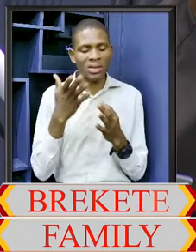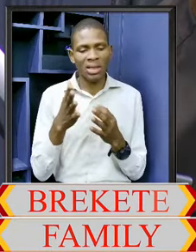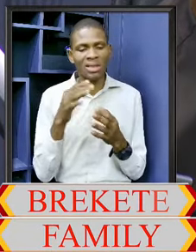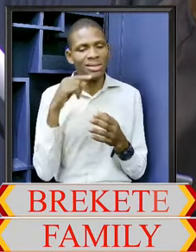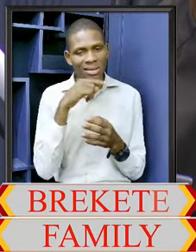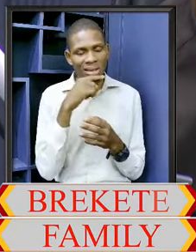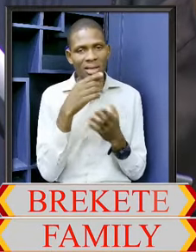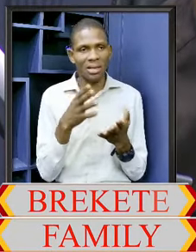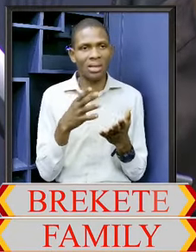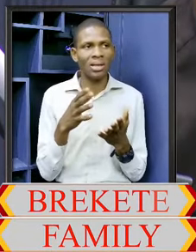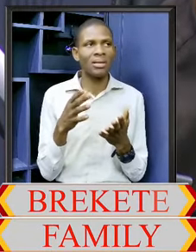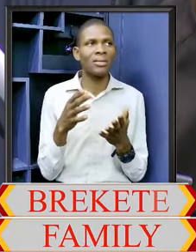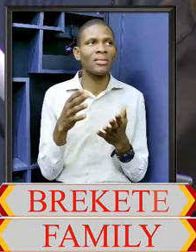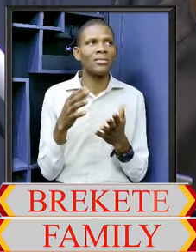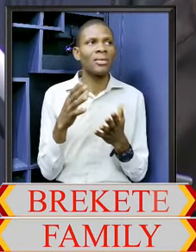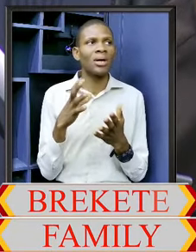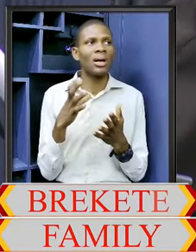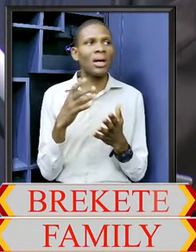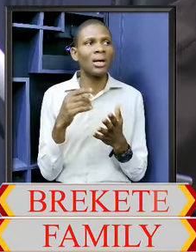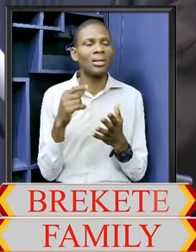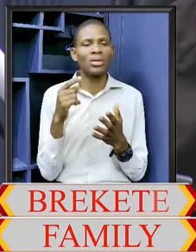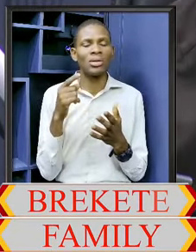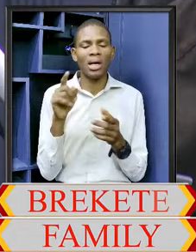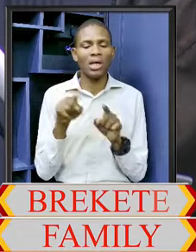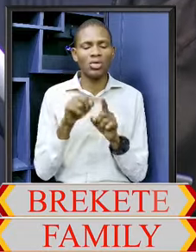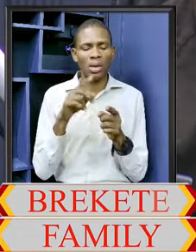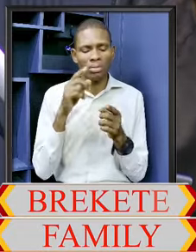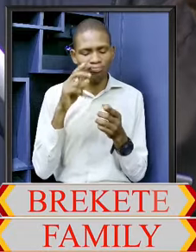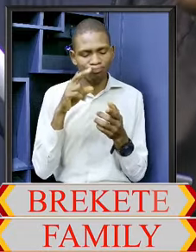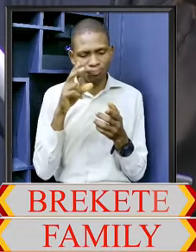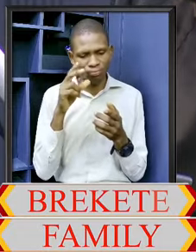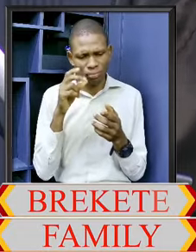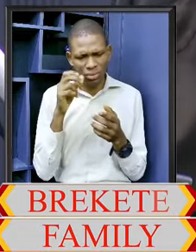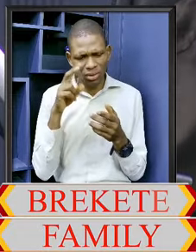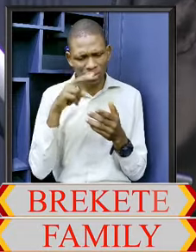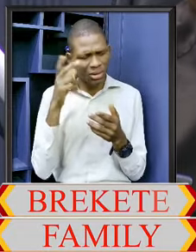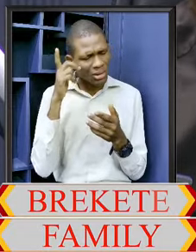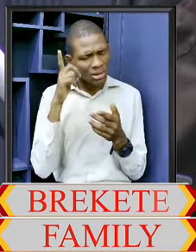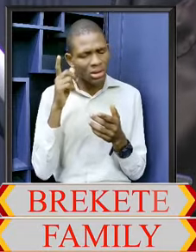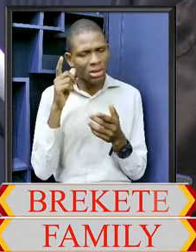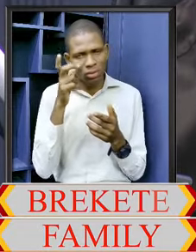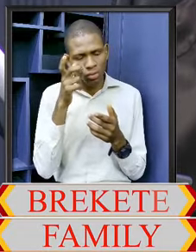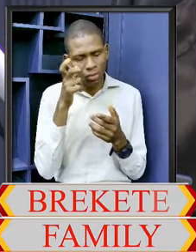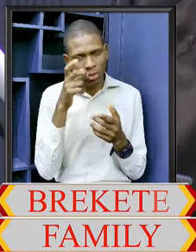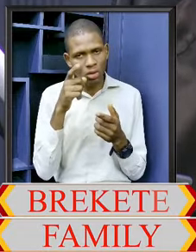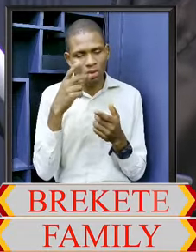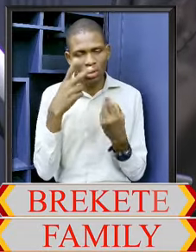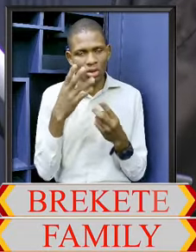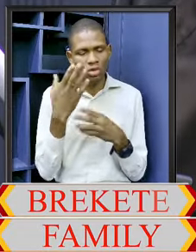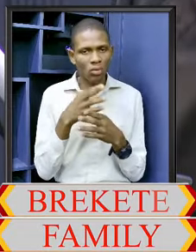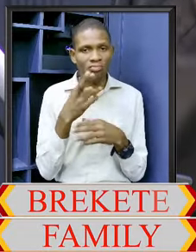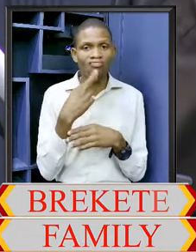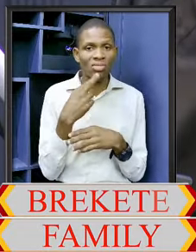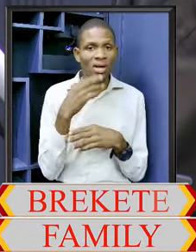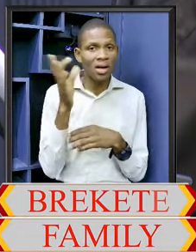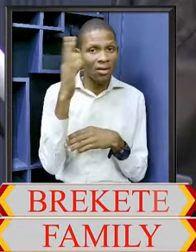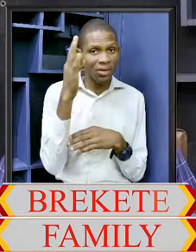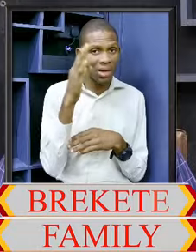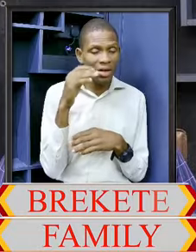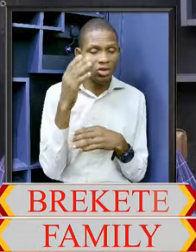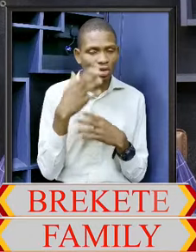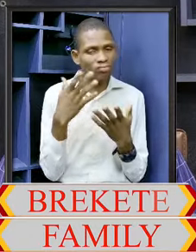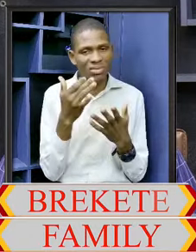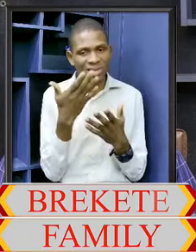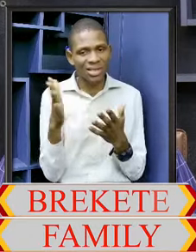only when you feel it in between the lines, you go see red flags. Some red flags, and they come small. You know, they come out in head